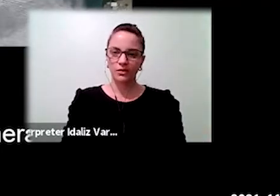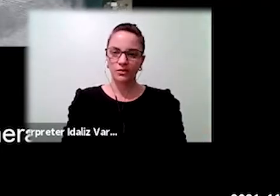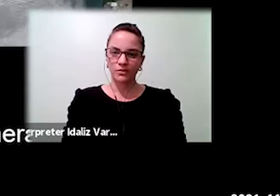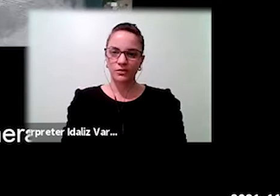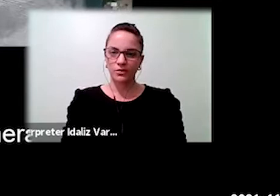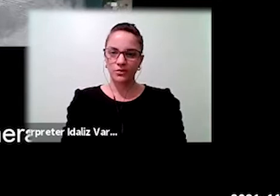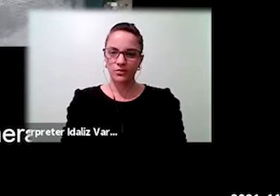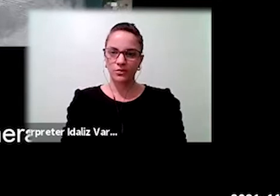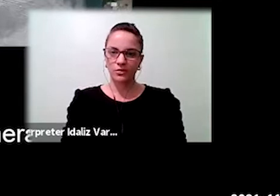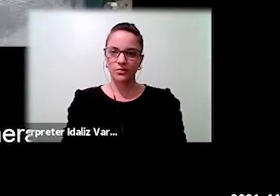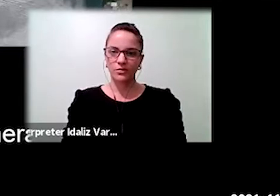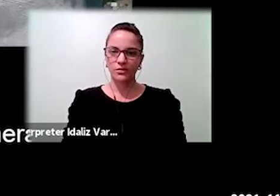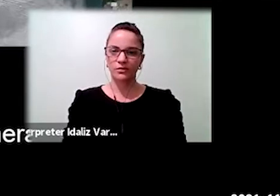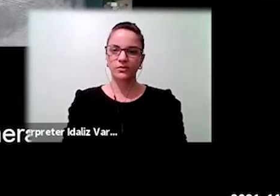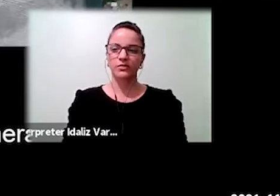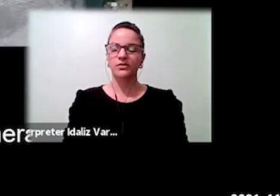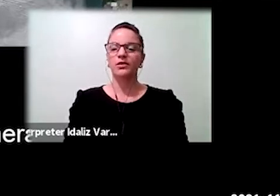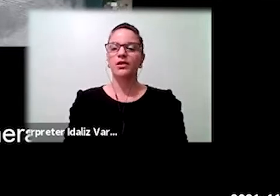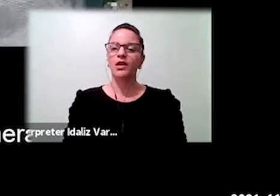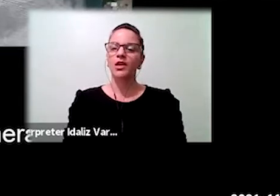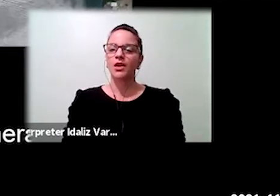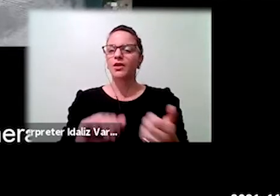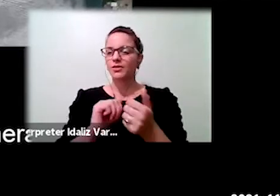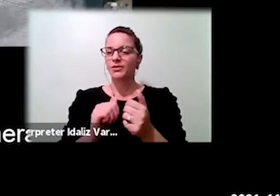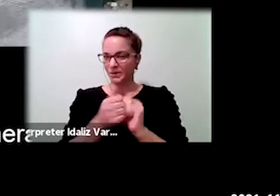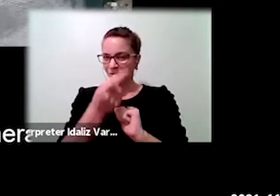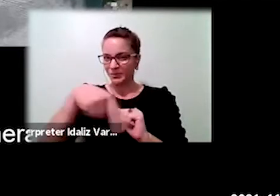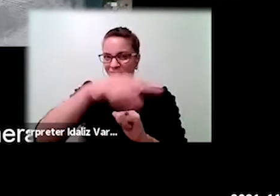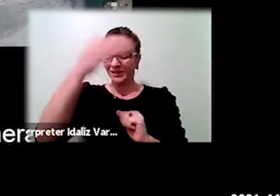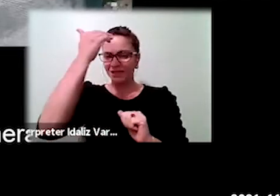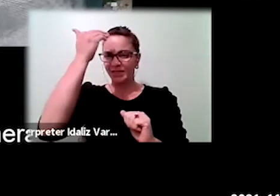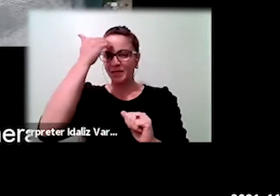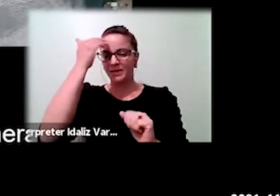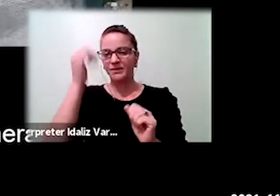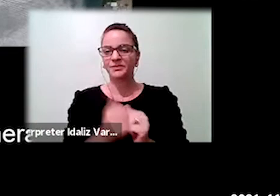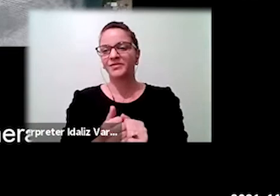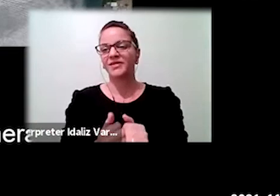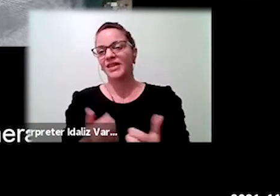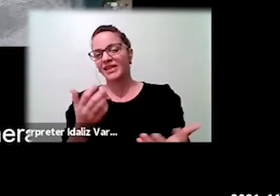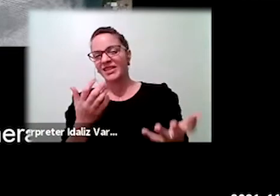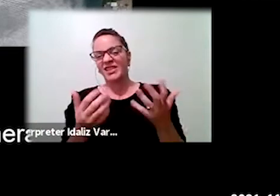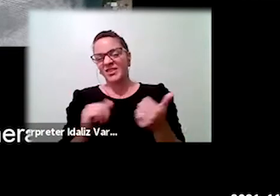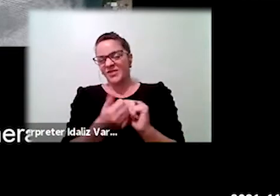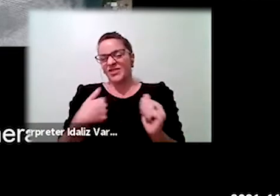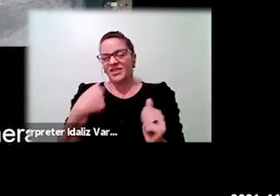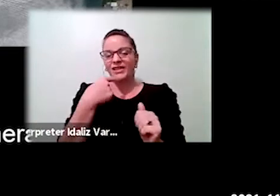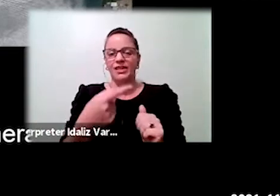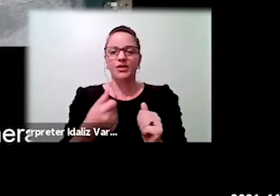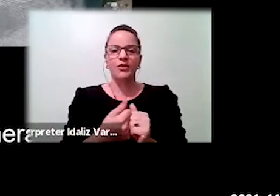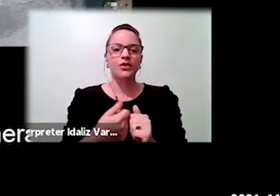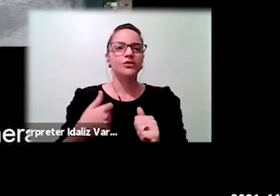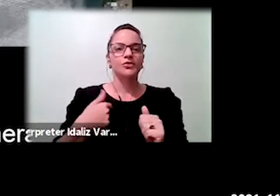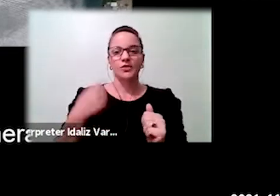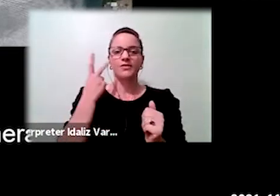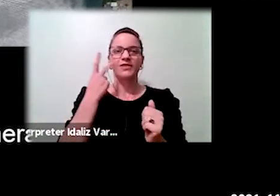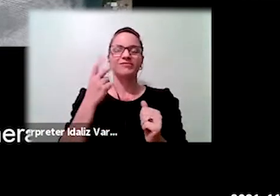Places. As you can see, and I used to use this phrase, that's why I'm quoting myself, from sea to shining